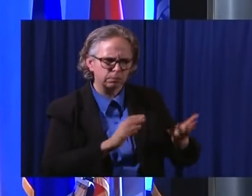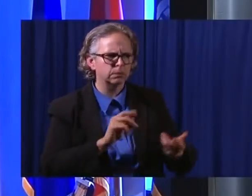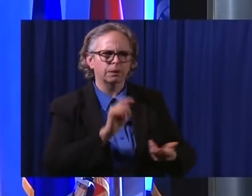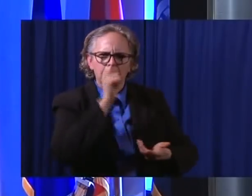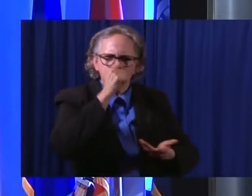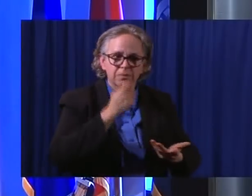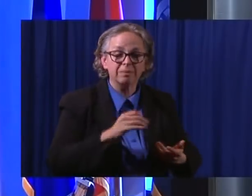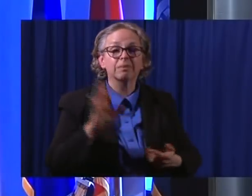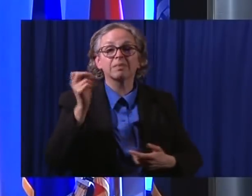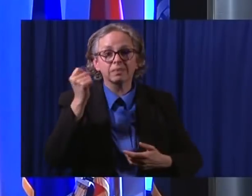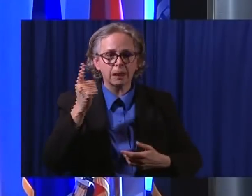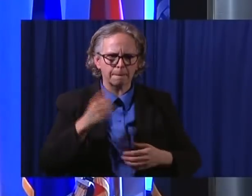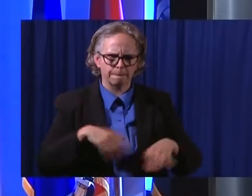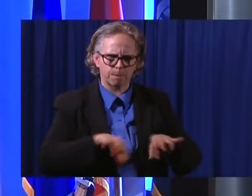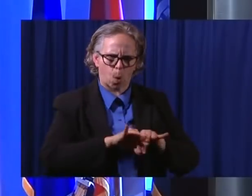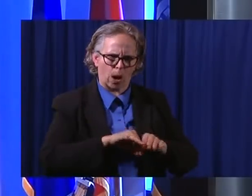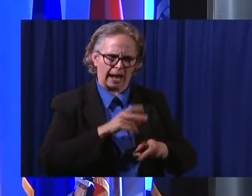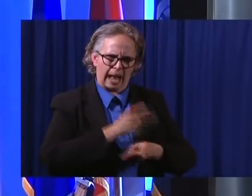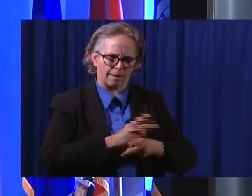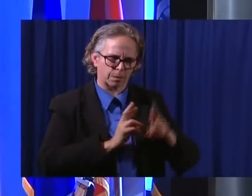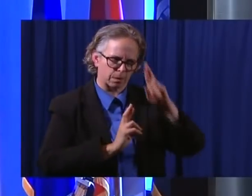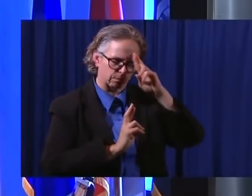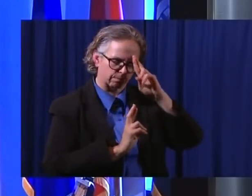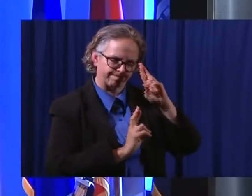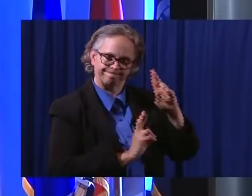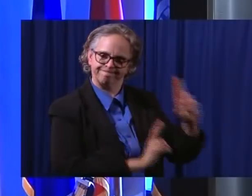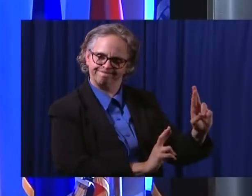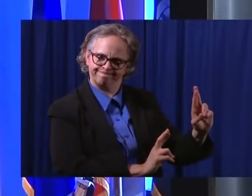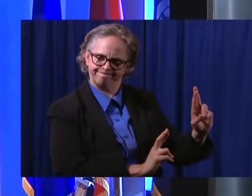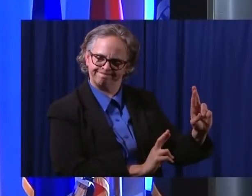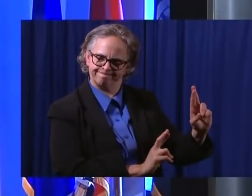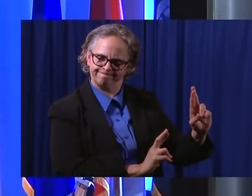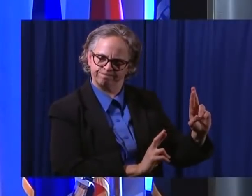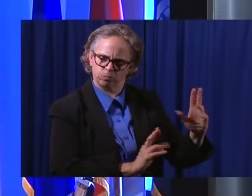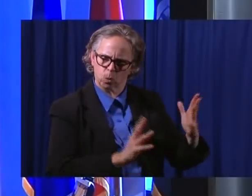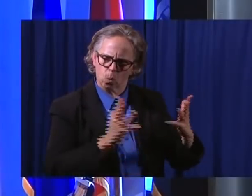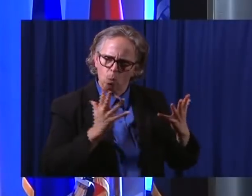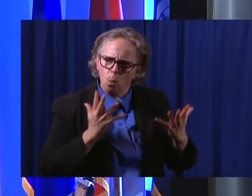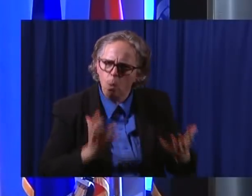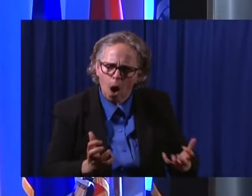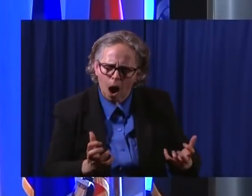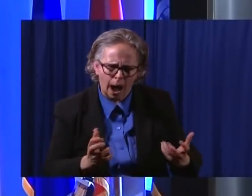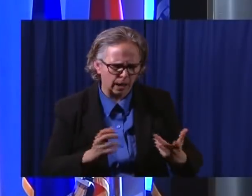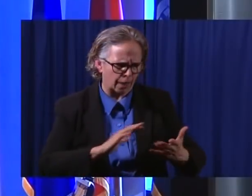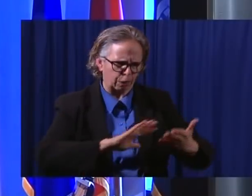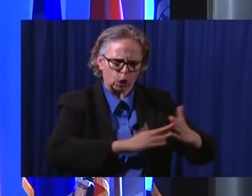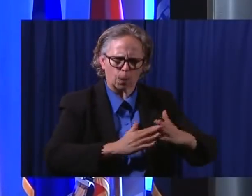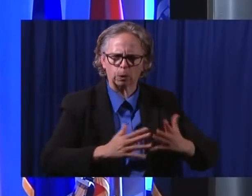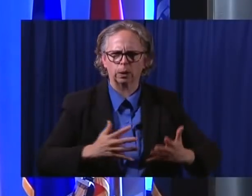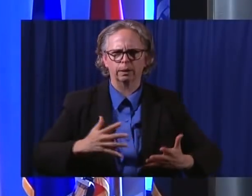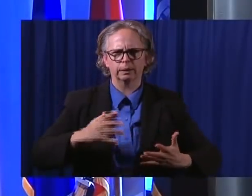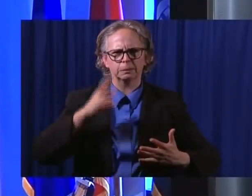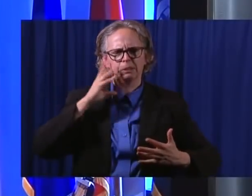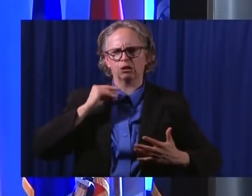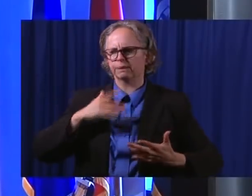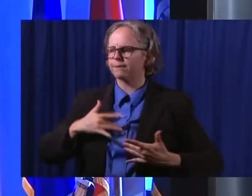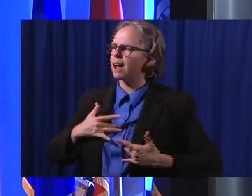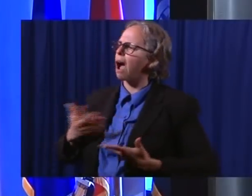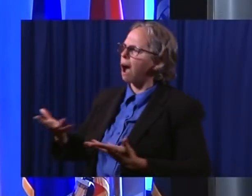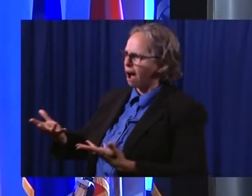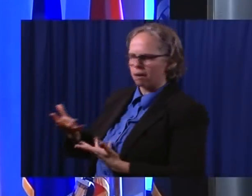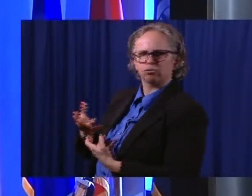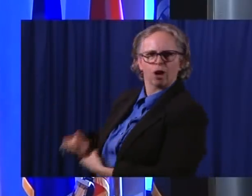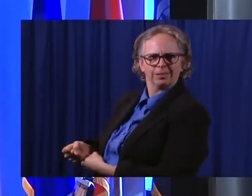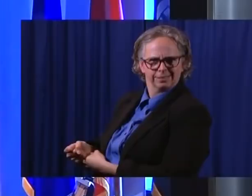when the community comes in contact with the guard, that it's a positive experience. So we collect the sample in the most